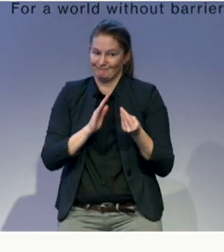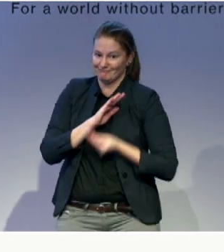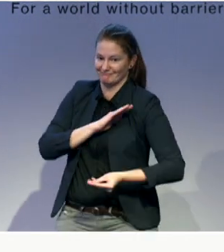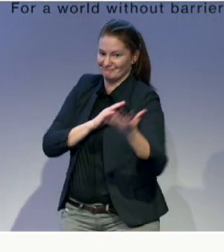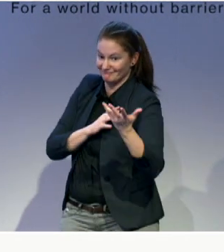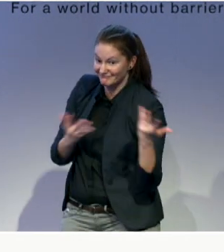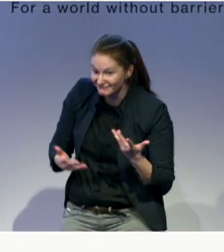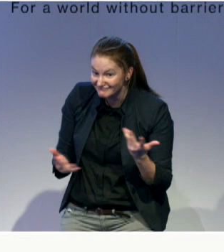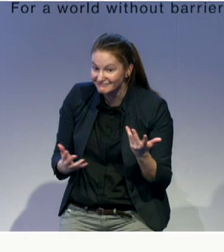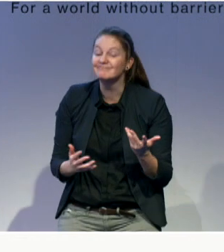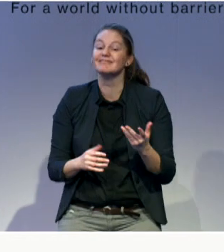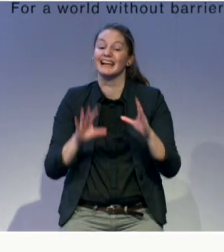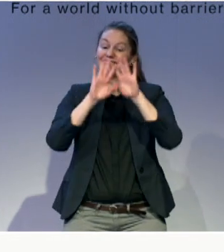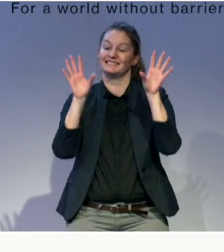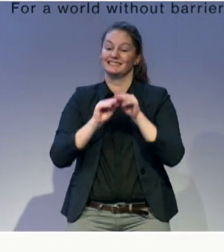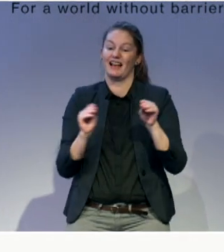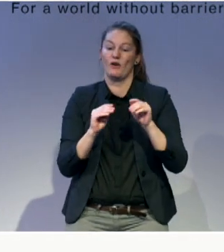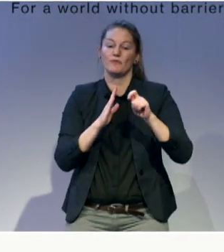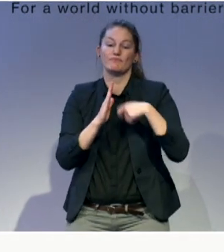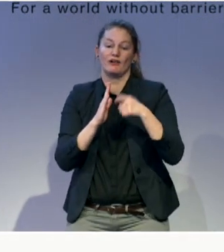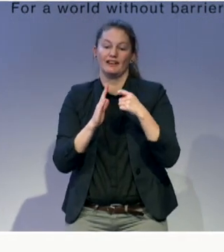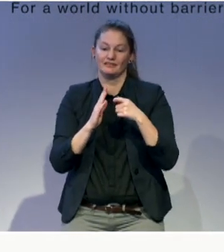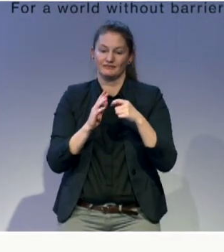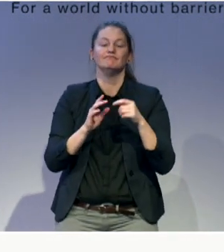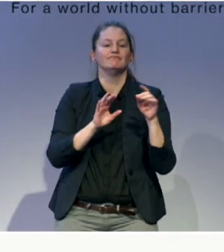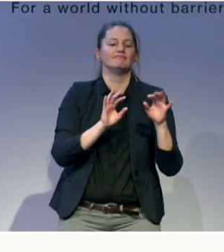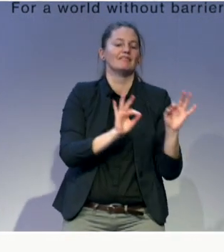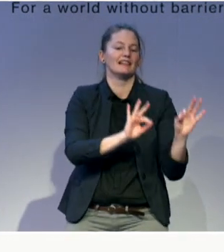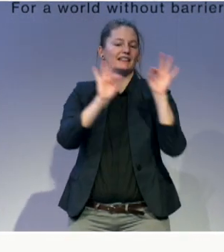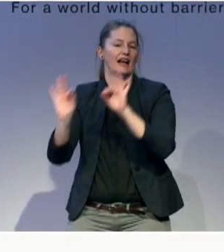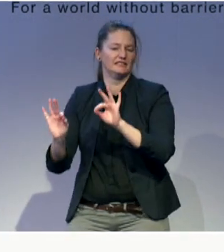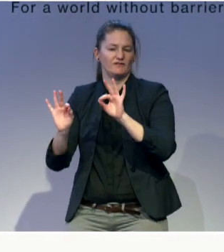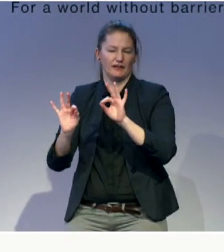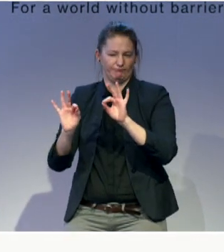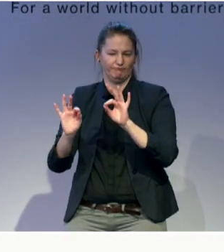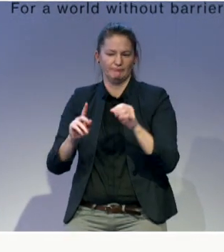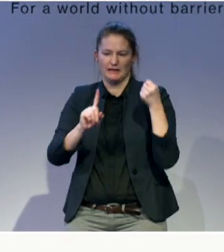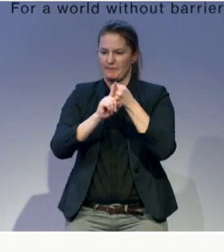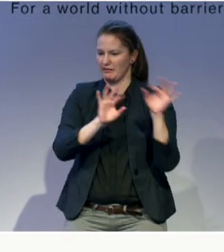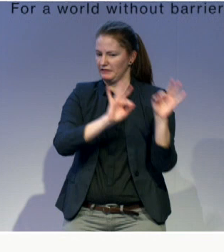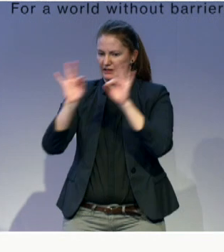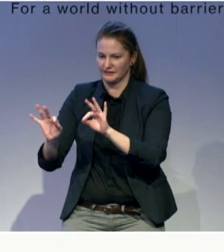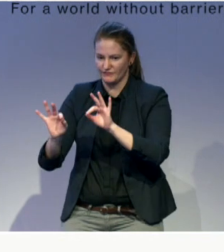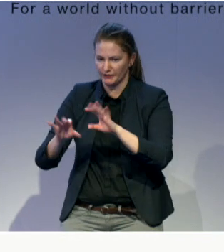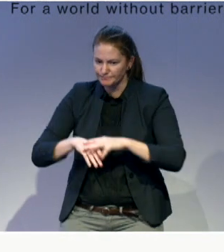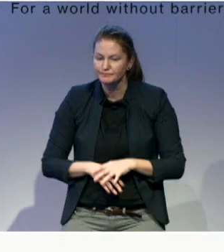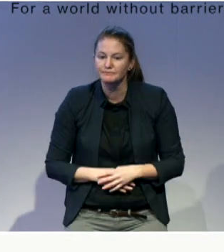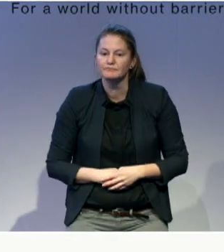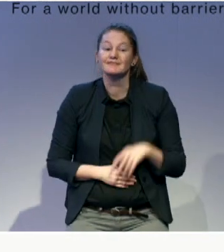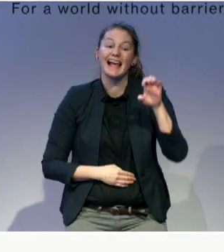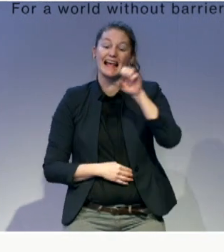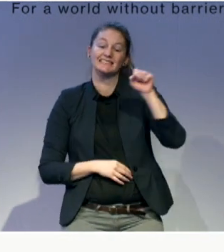the worldwide network of Ashoka have joined forces to initiate the